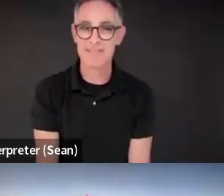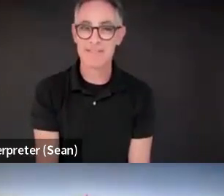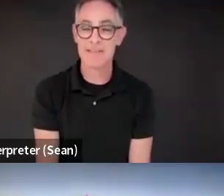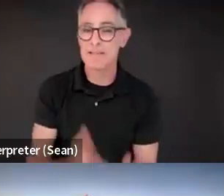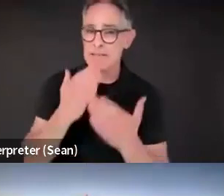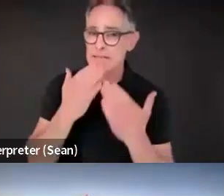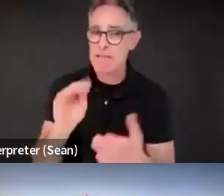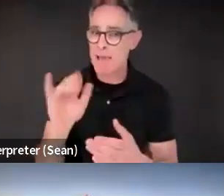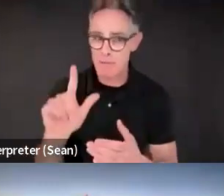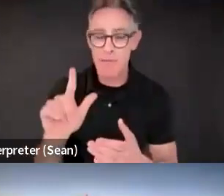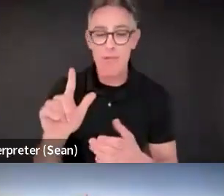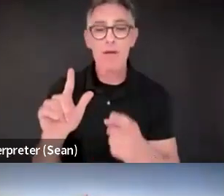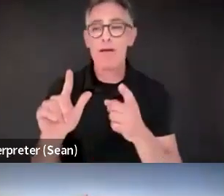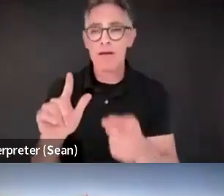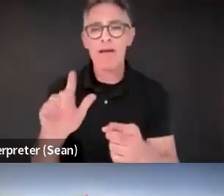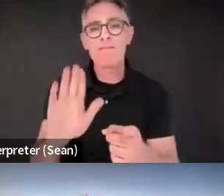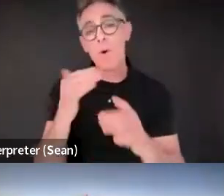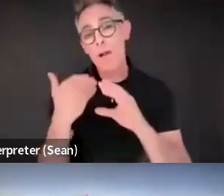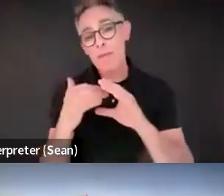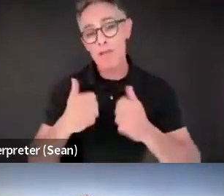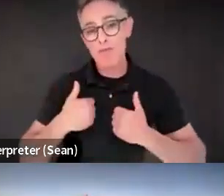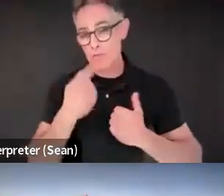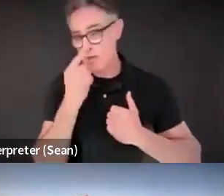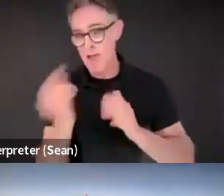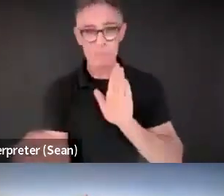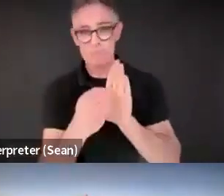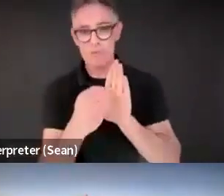Thank you, Michael. And if you want to put your email in the chat as well.